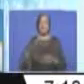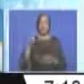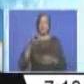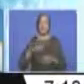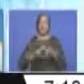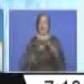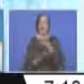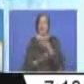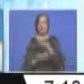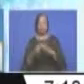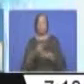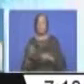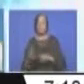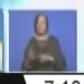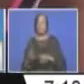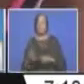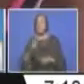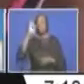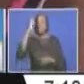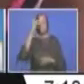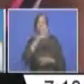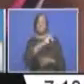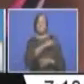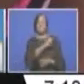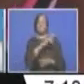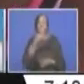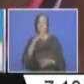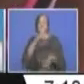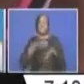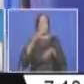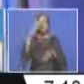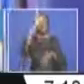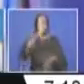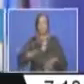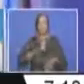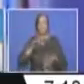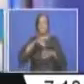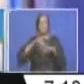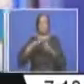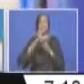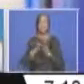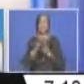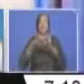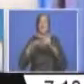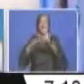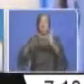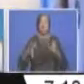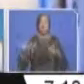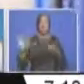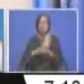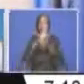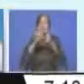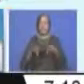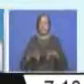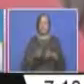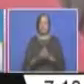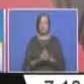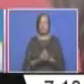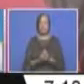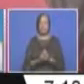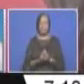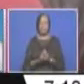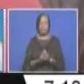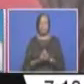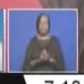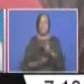kids. Garth Jackson Jr. says it's time for the men in this society to unlock their full potential. Well,